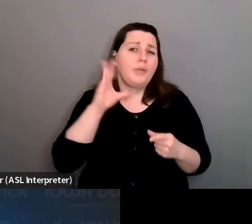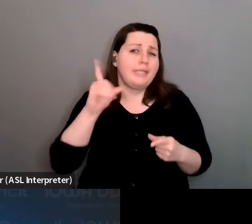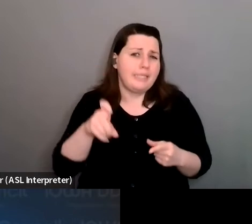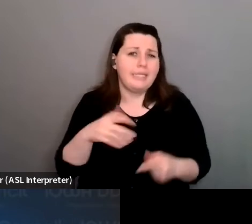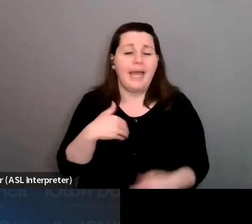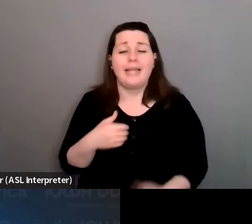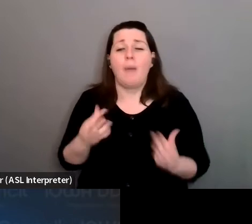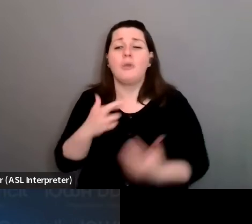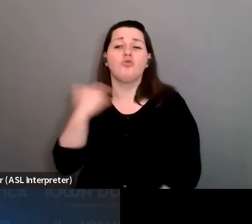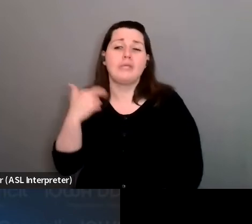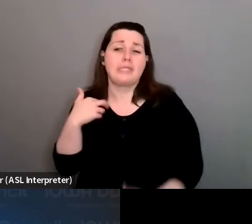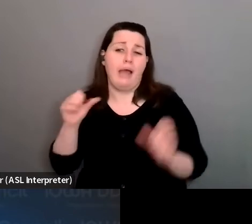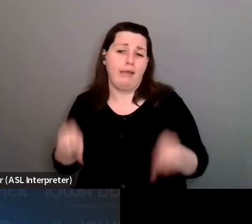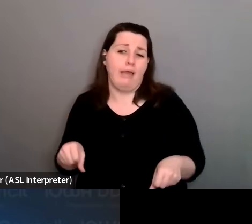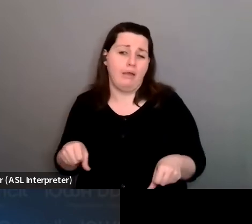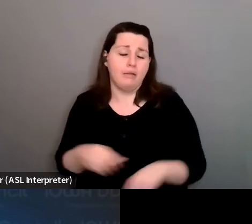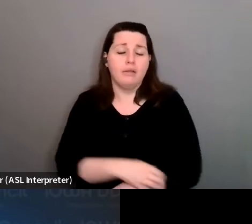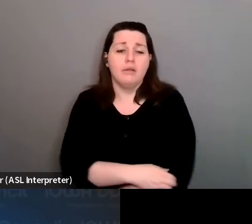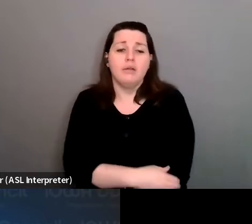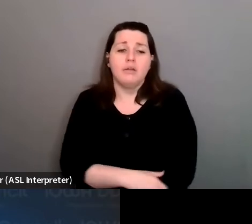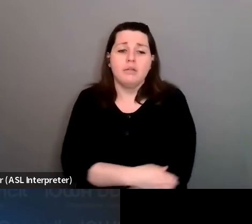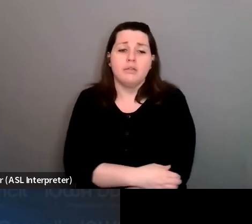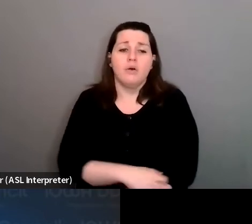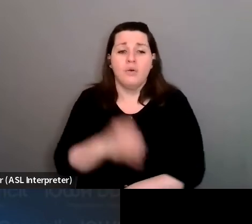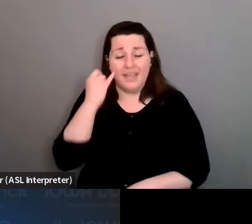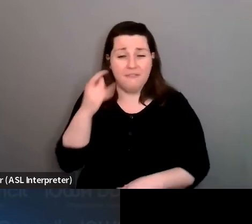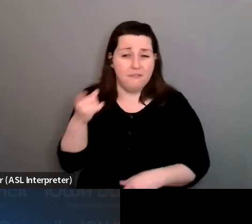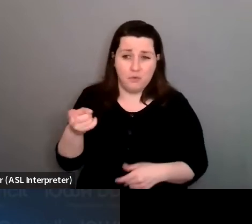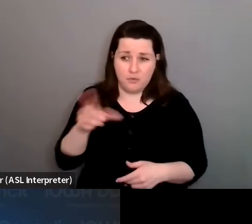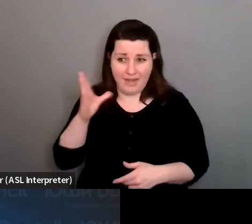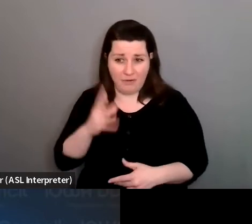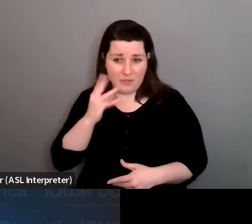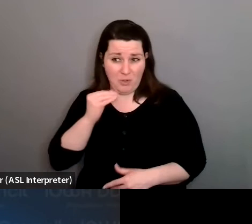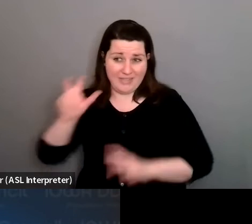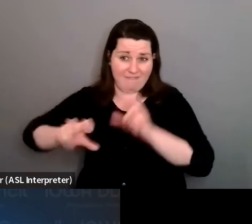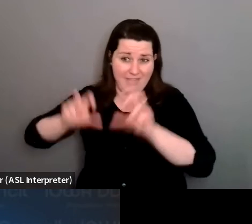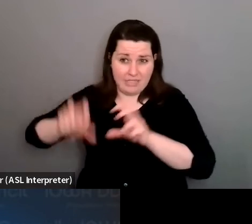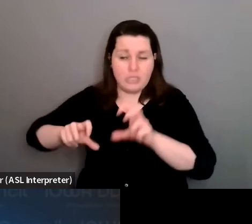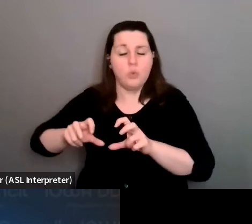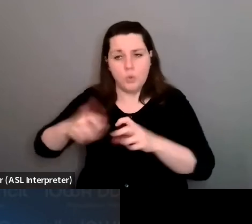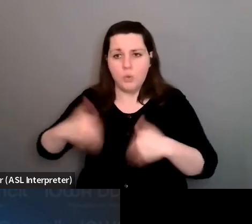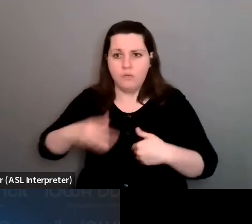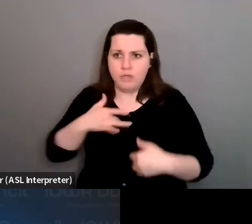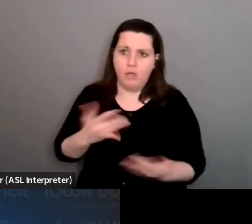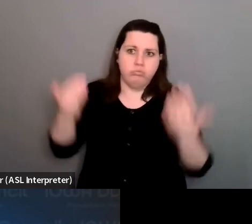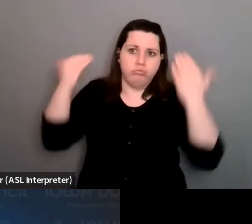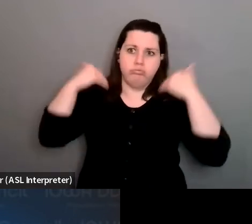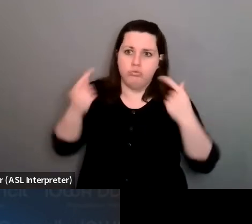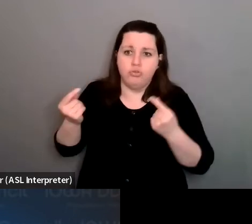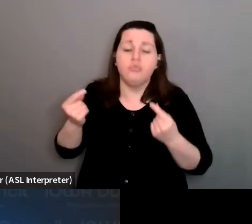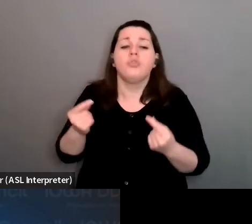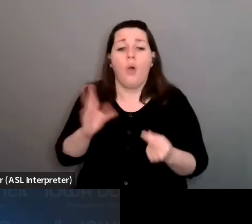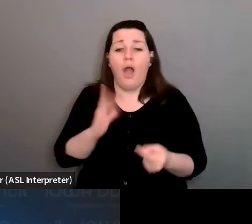tolerance? And for some people that haven't ever invested, that can kind of be a big decision. We've got resources available on our website and